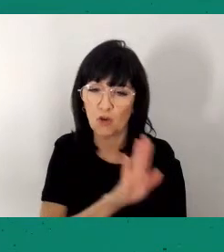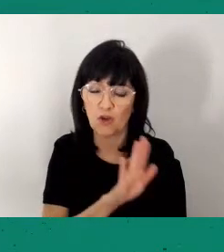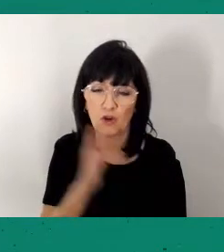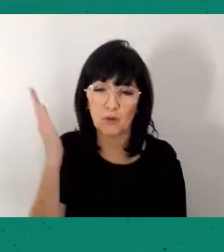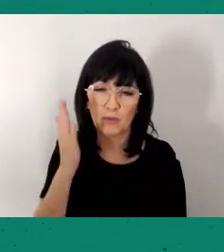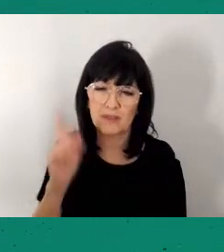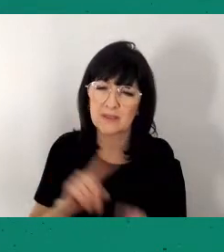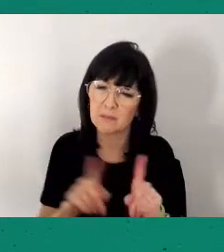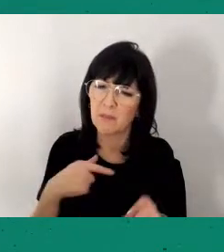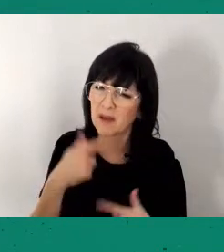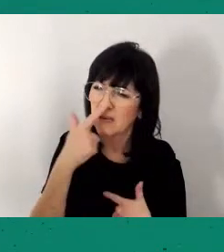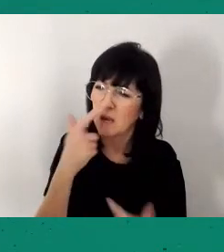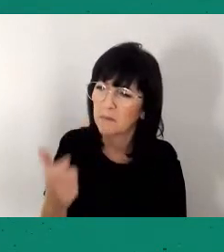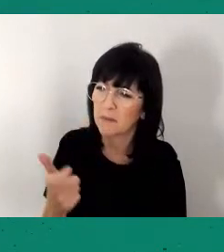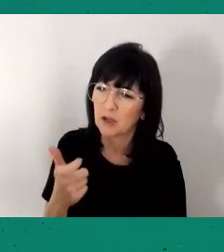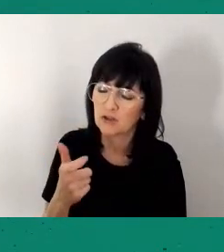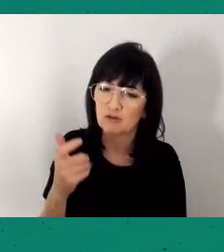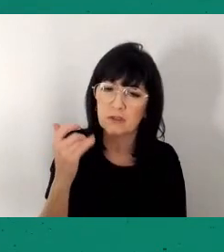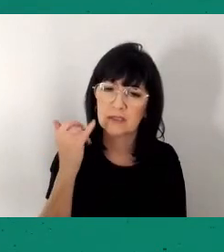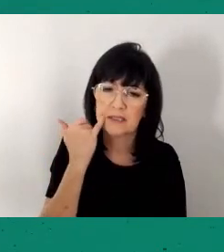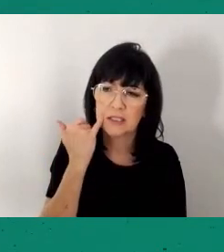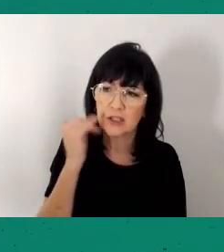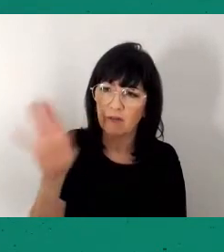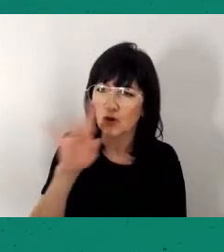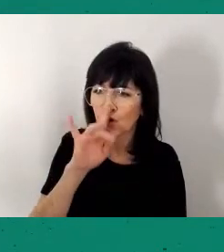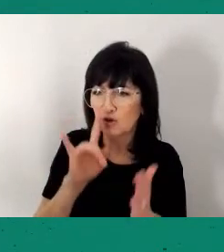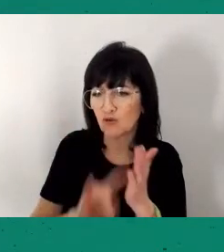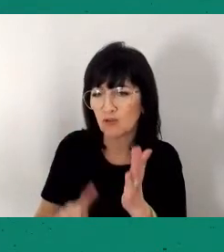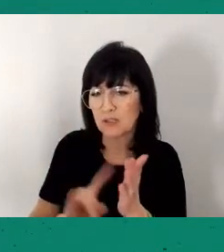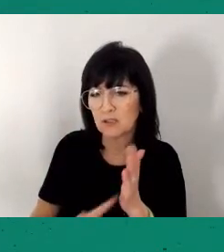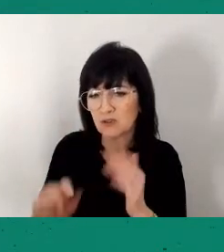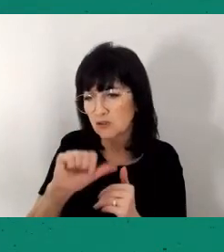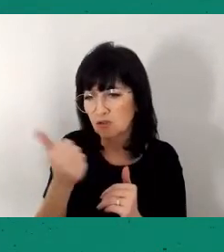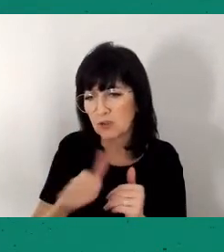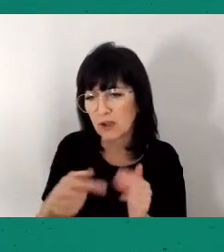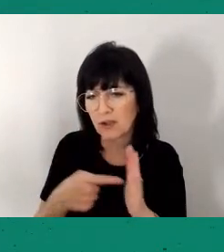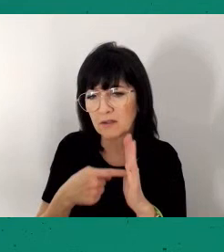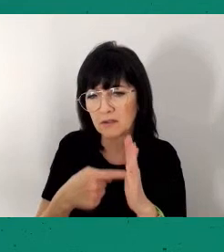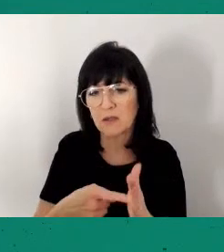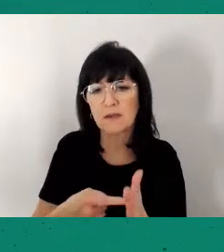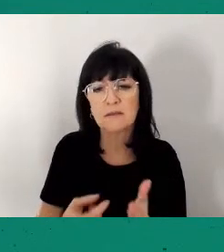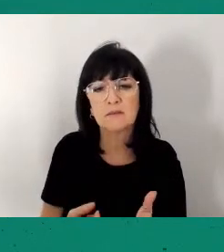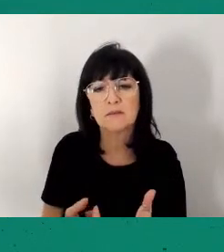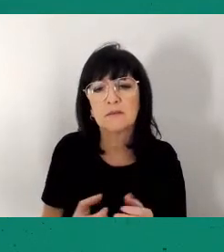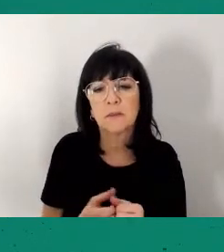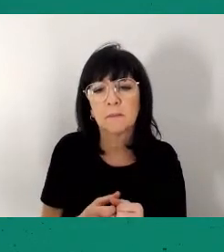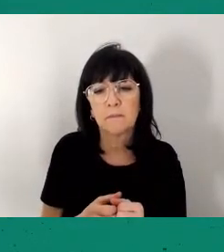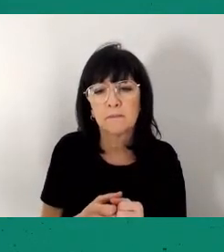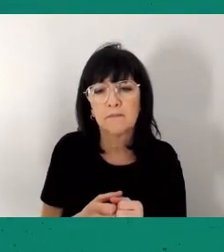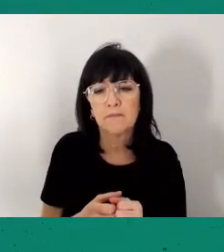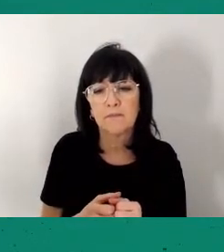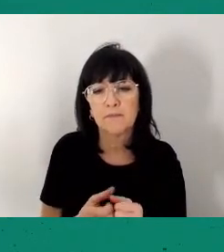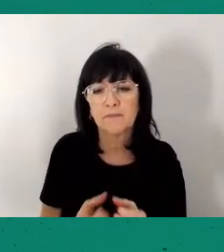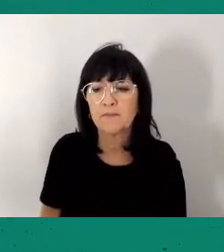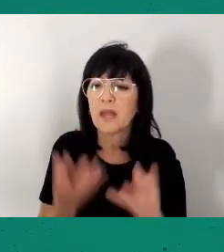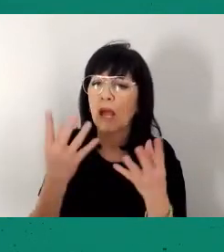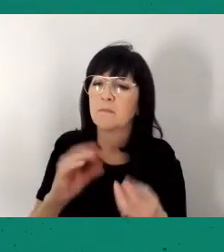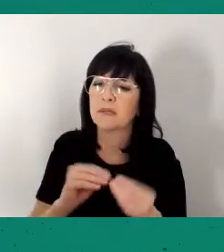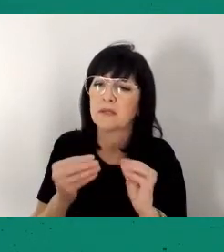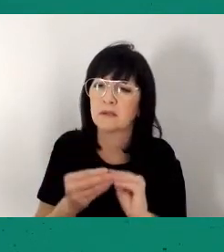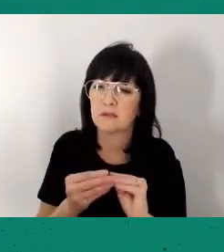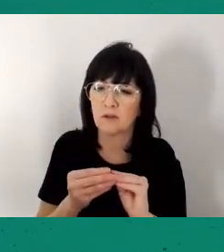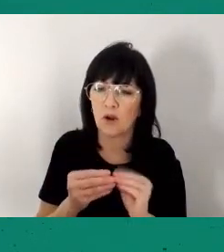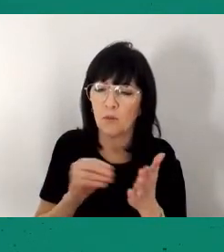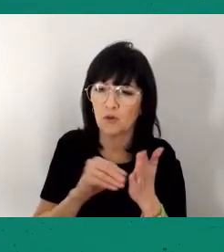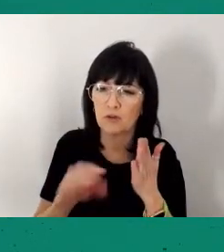your research, there's any indication of the number of students that were educated in the